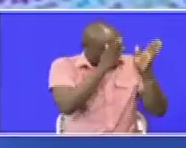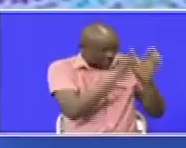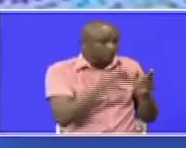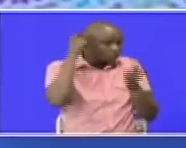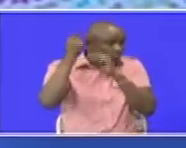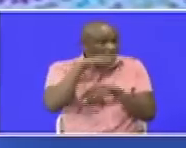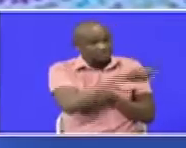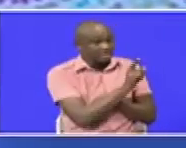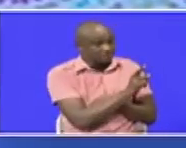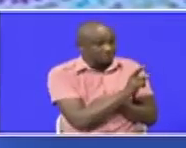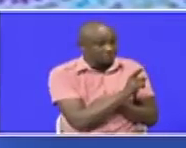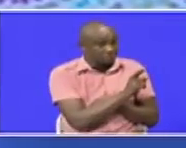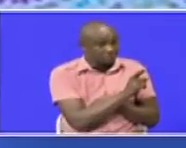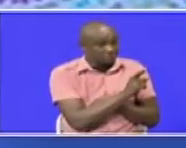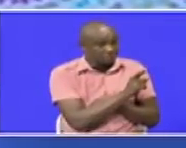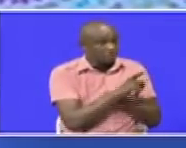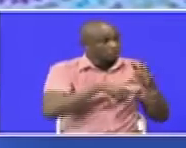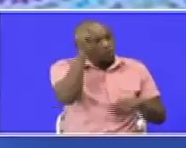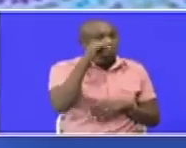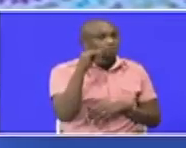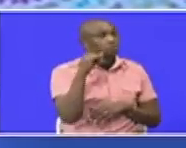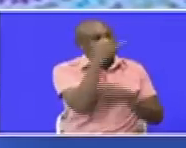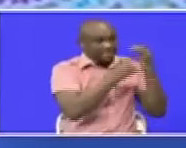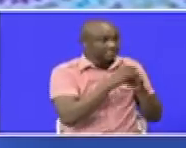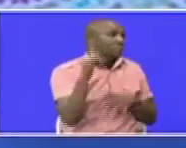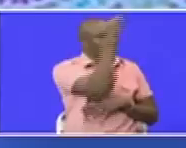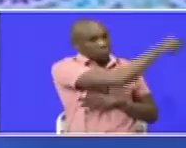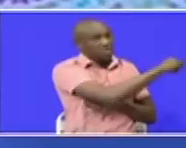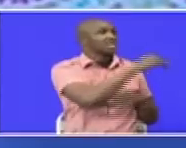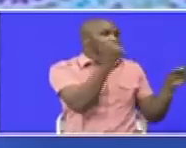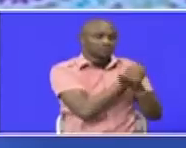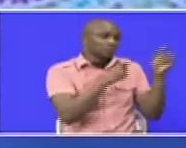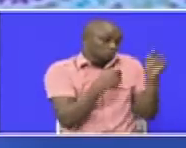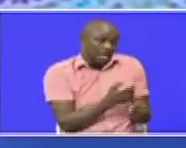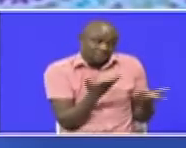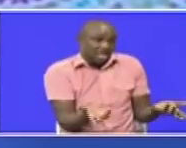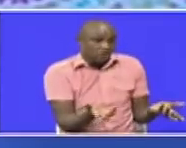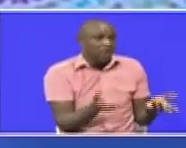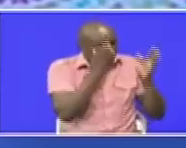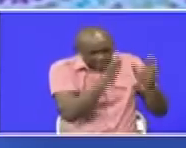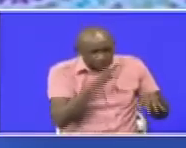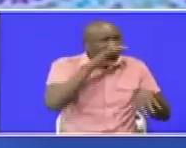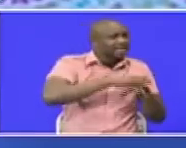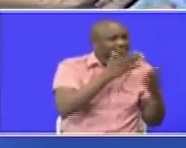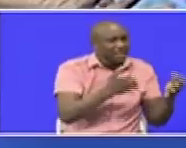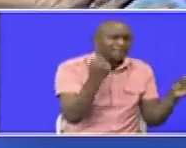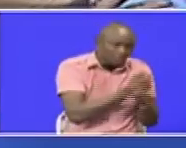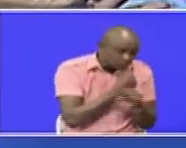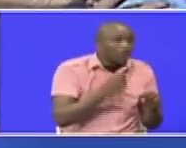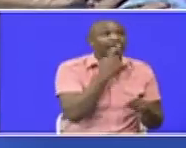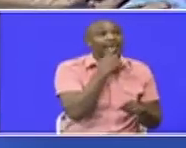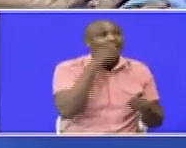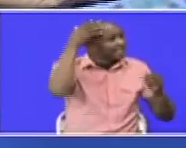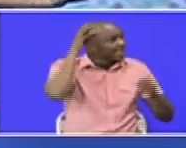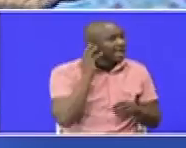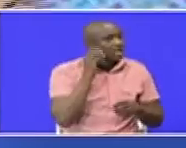out, had gone back to his country, and he was not available, mm-hmm. and the person I could get could not get red hair, so